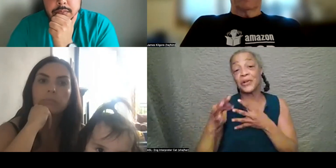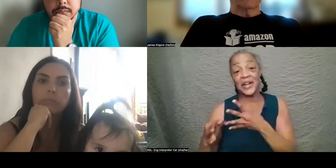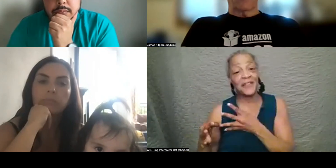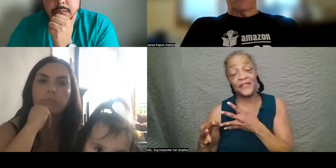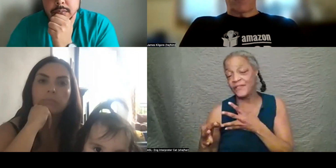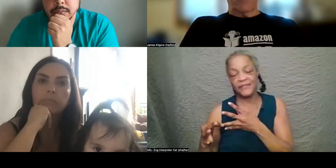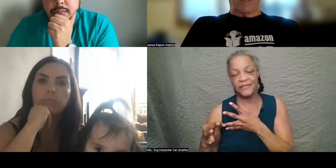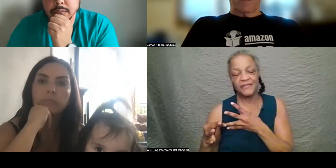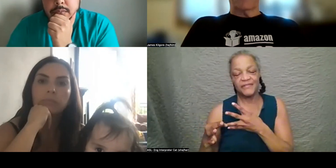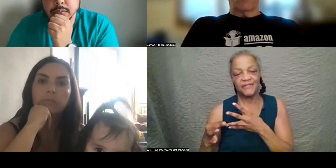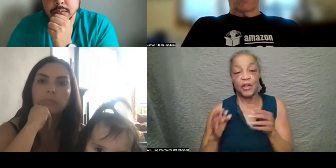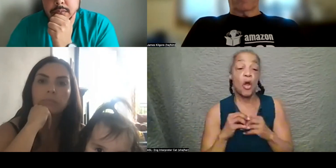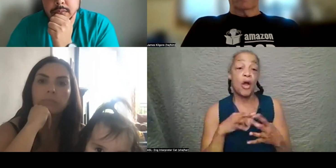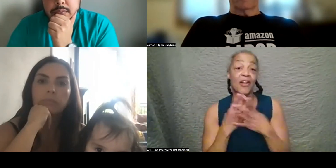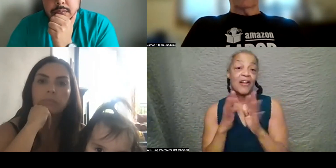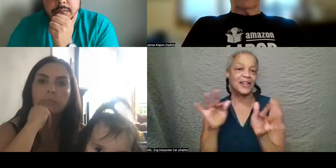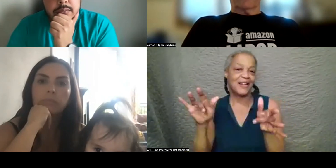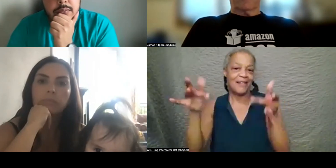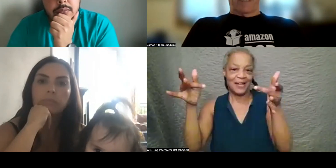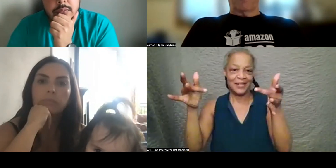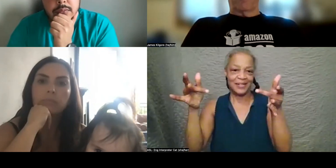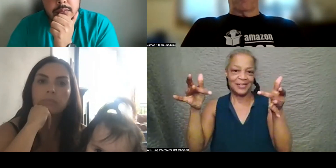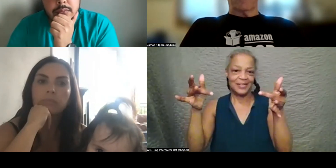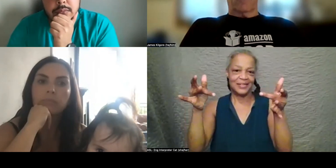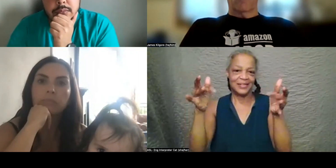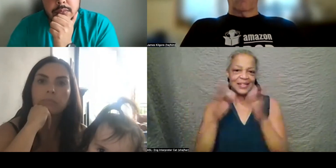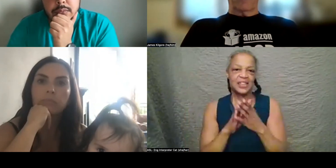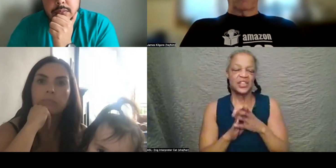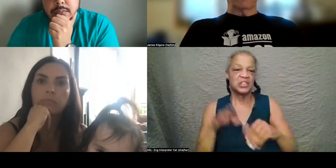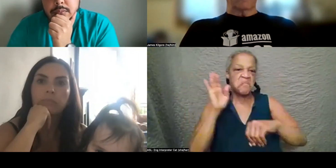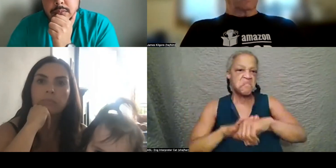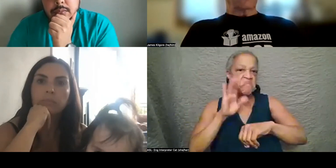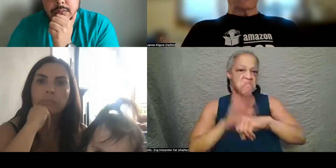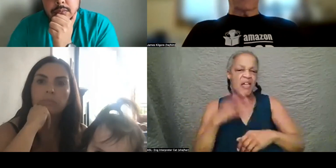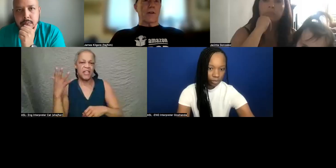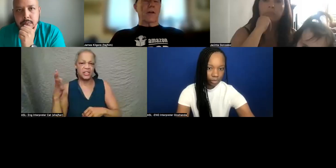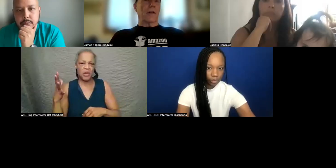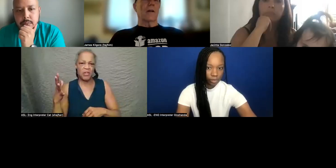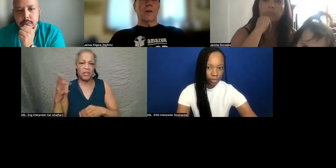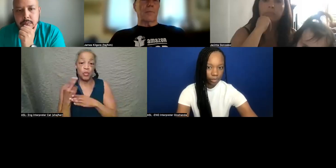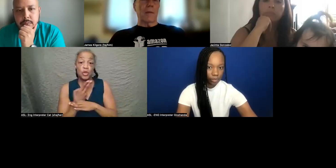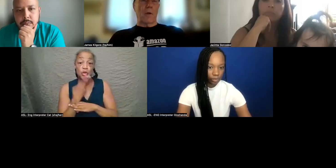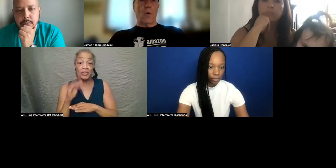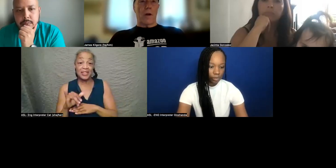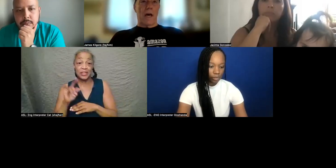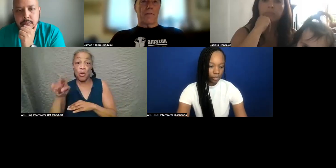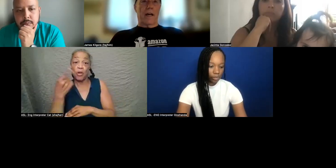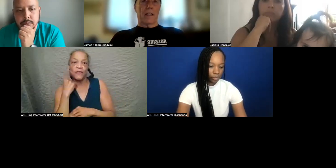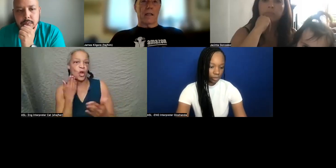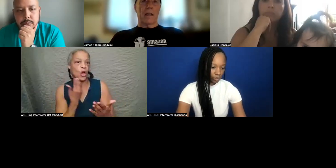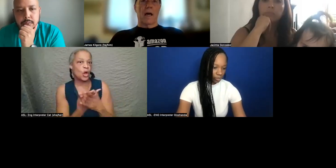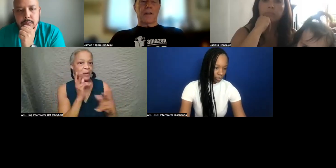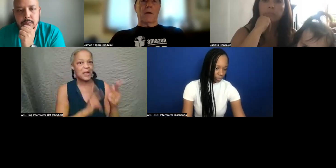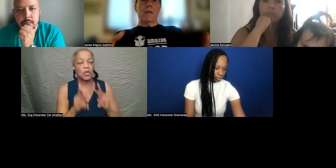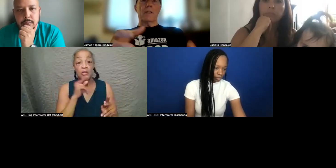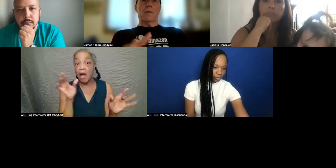or incarceration light, or it's just a slap on the wrist, or we only use this on good people who are